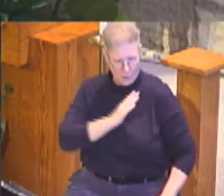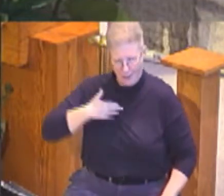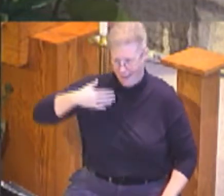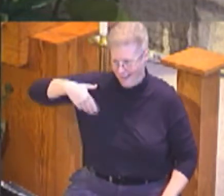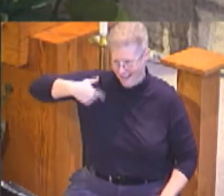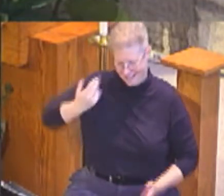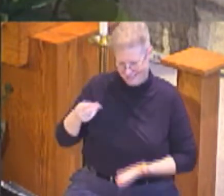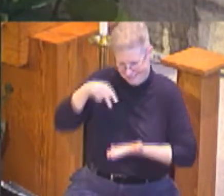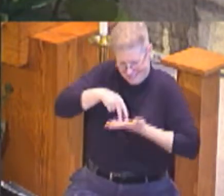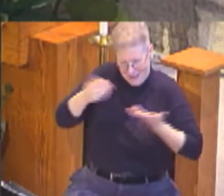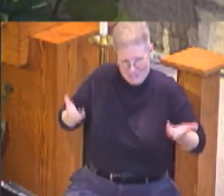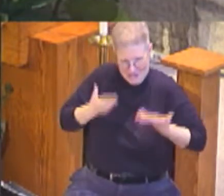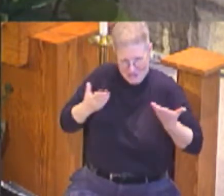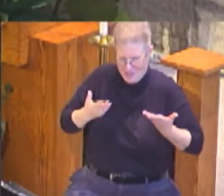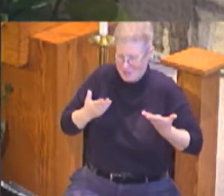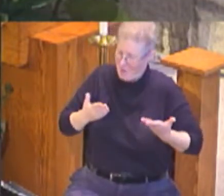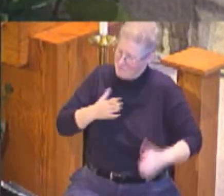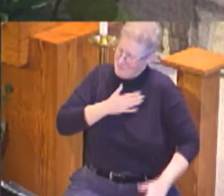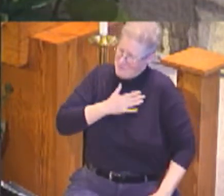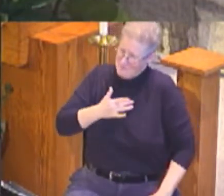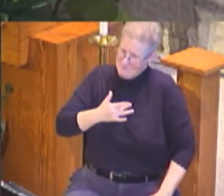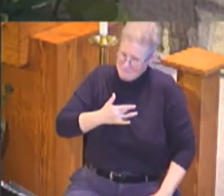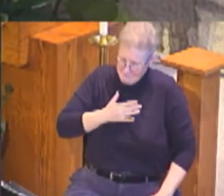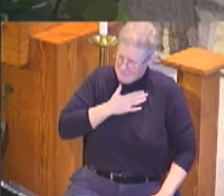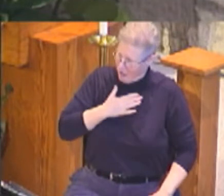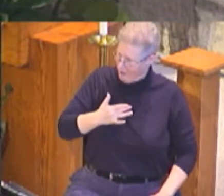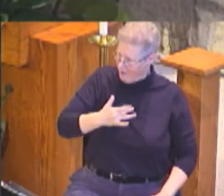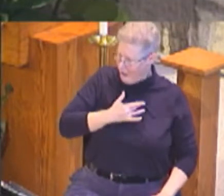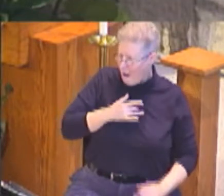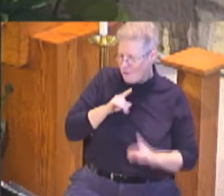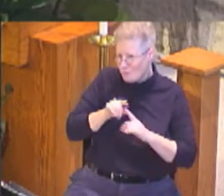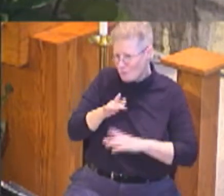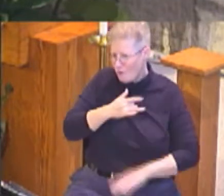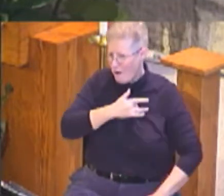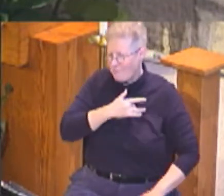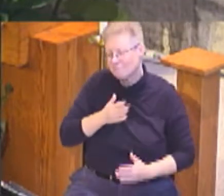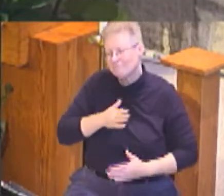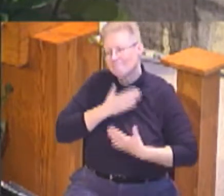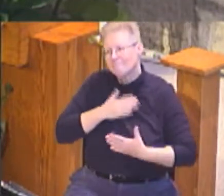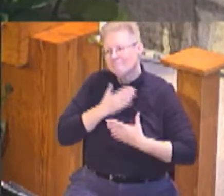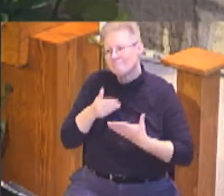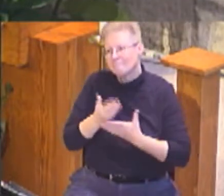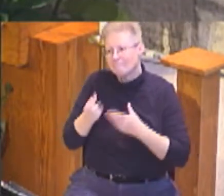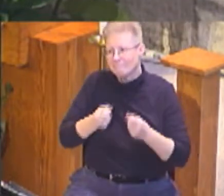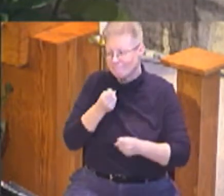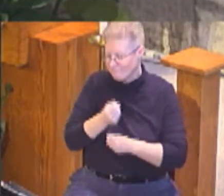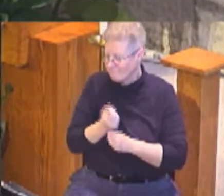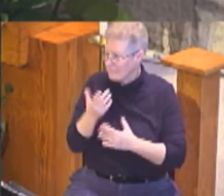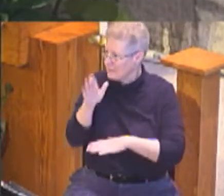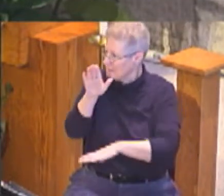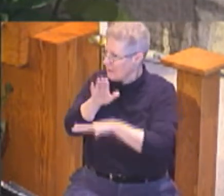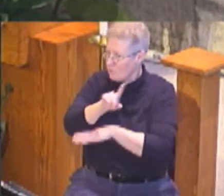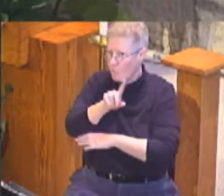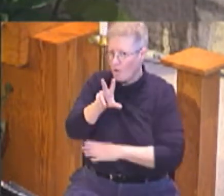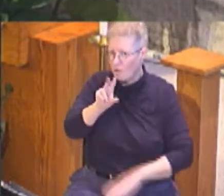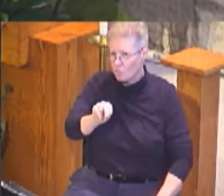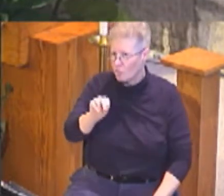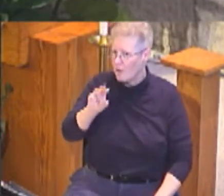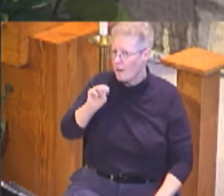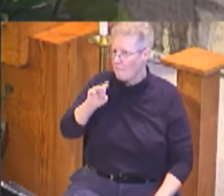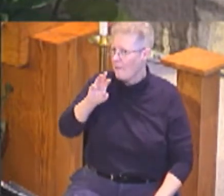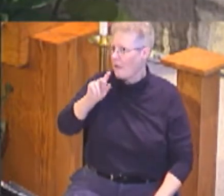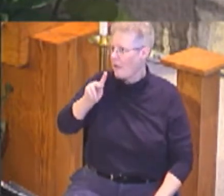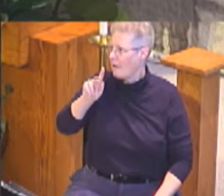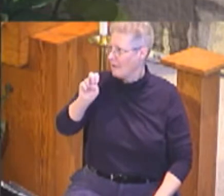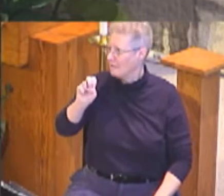Year. This afternoon at 1:30, Mike Opsatz will be doing Oh, Grow Up and Learn